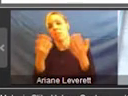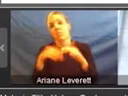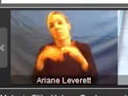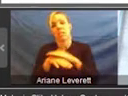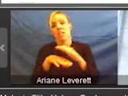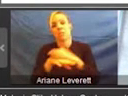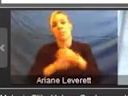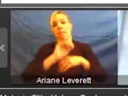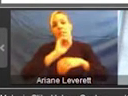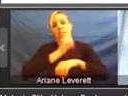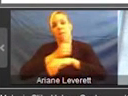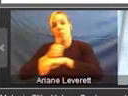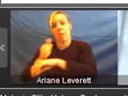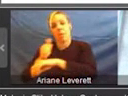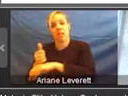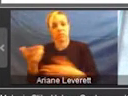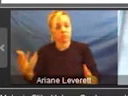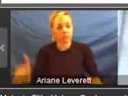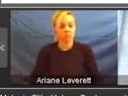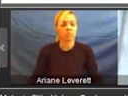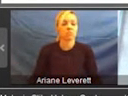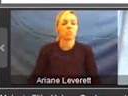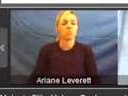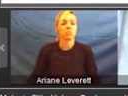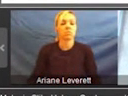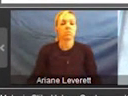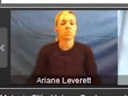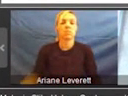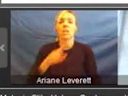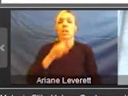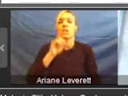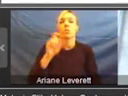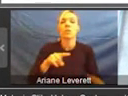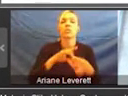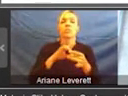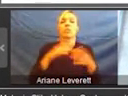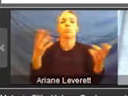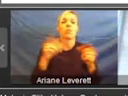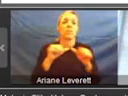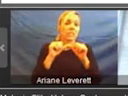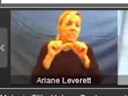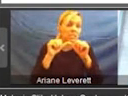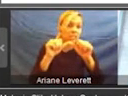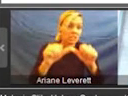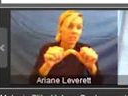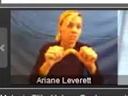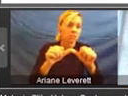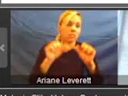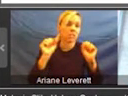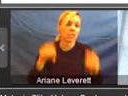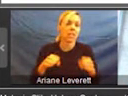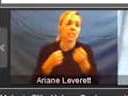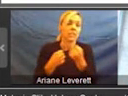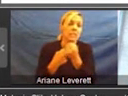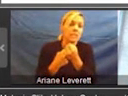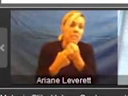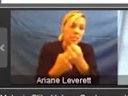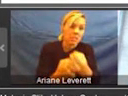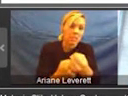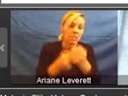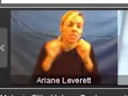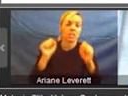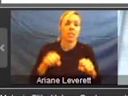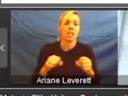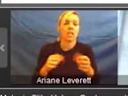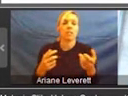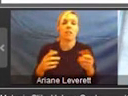then there are always questions in terms of maintainability, sustainability, how to sustainably integrate that into